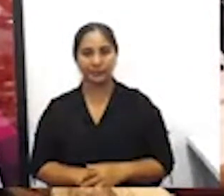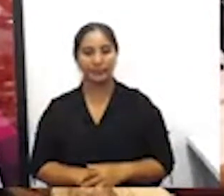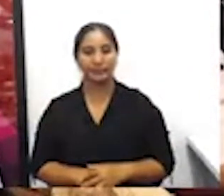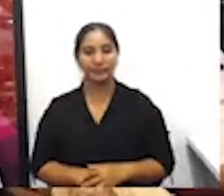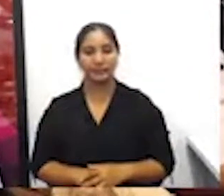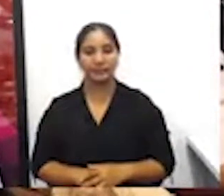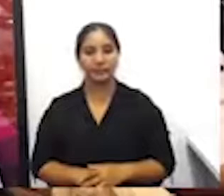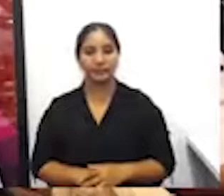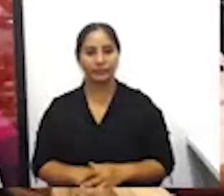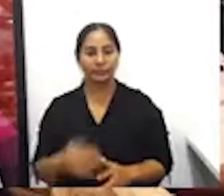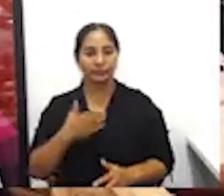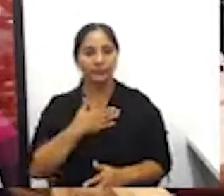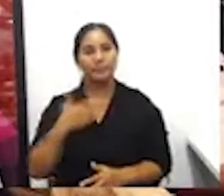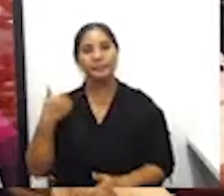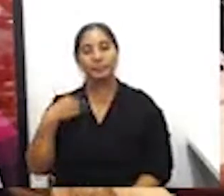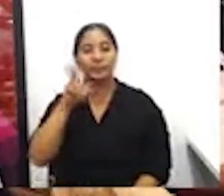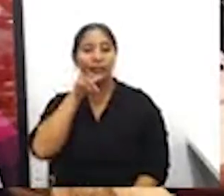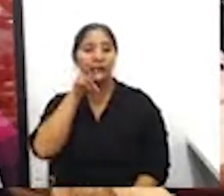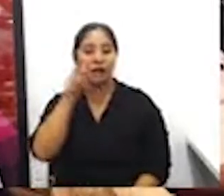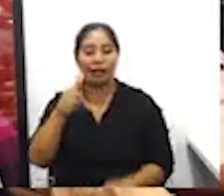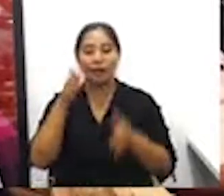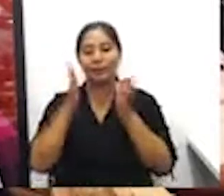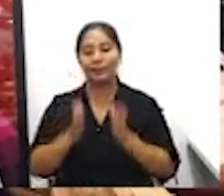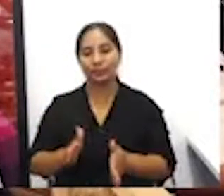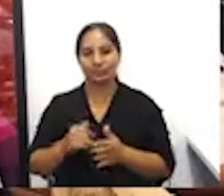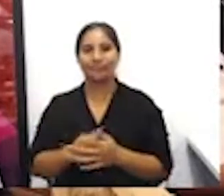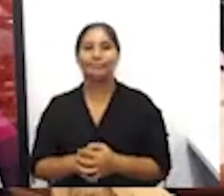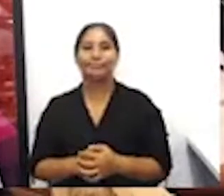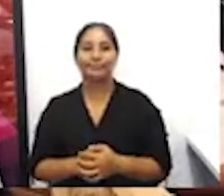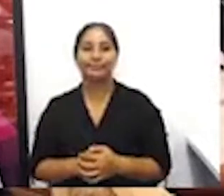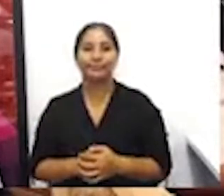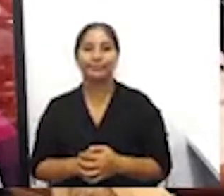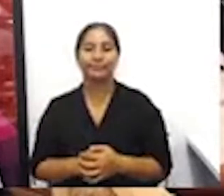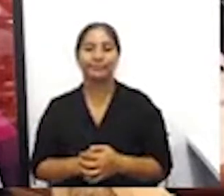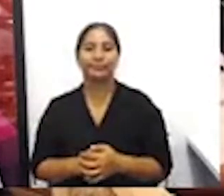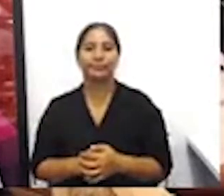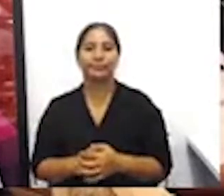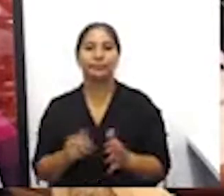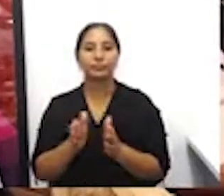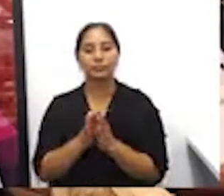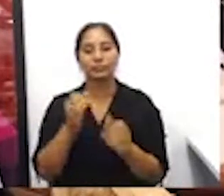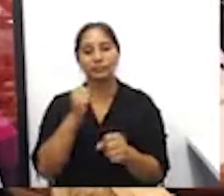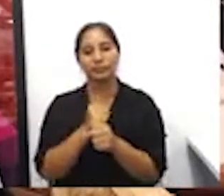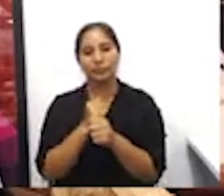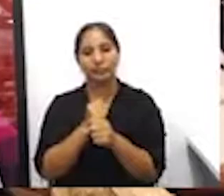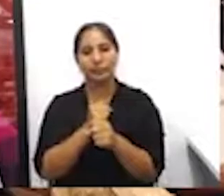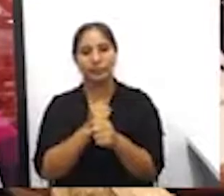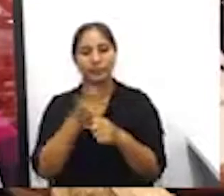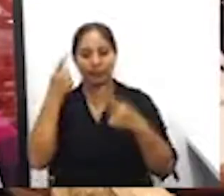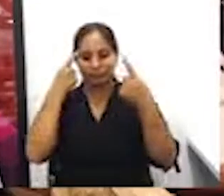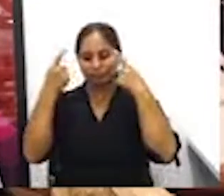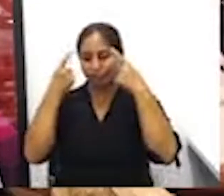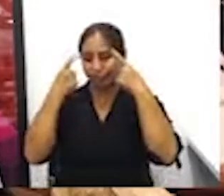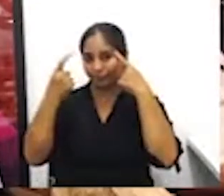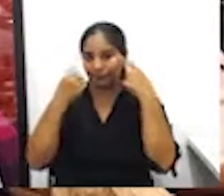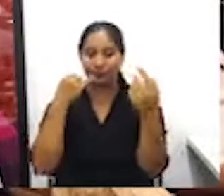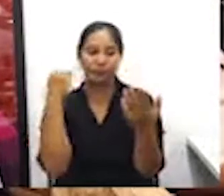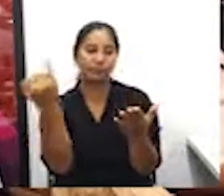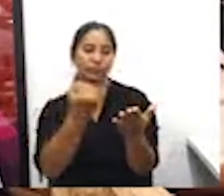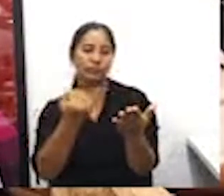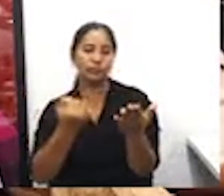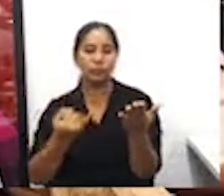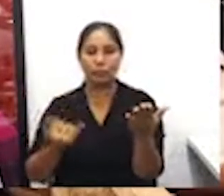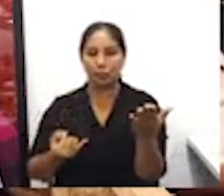a media consultant, and a designer. And as you know, this is my question is about